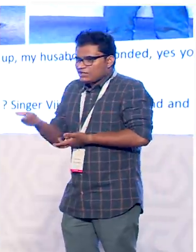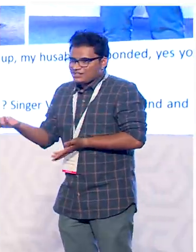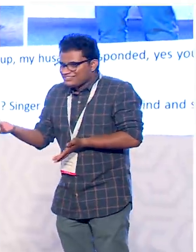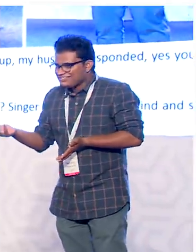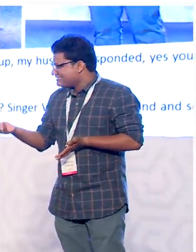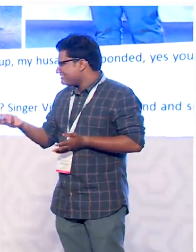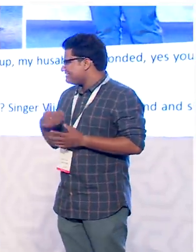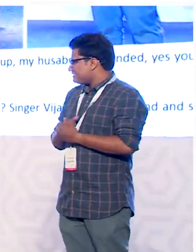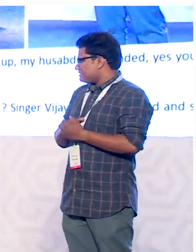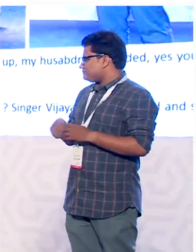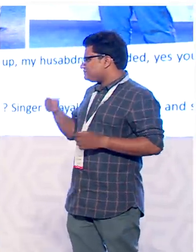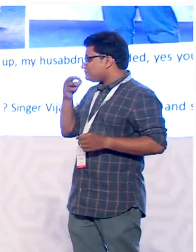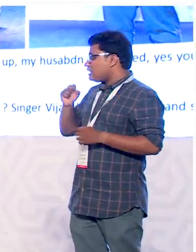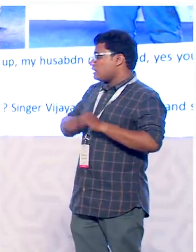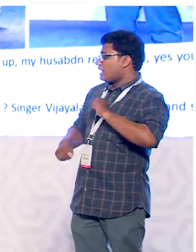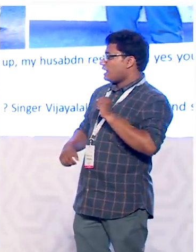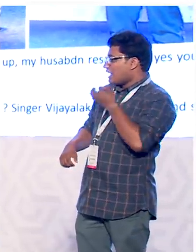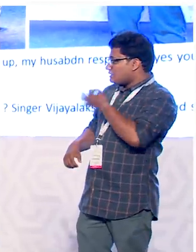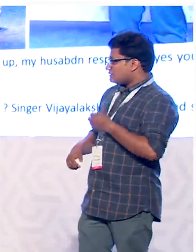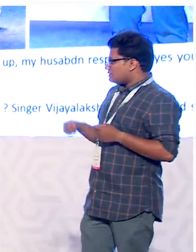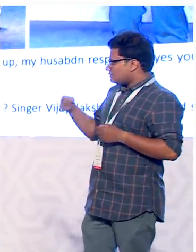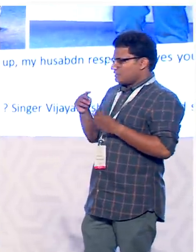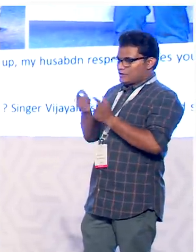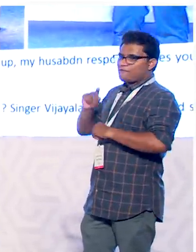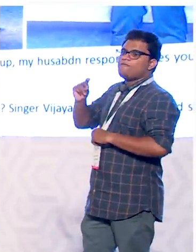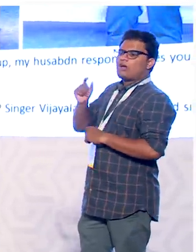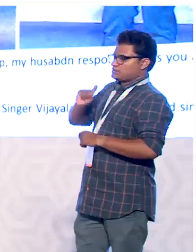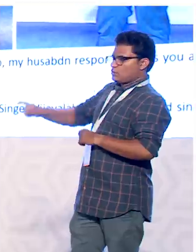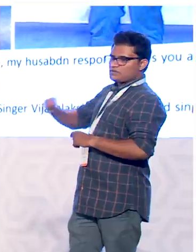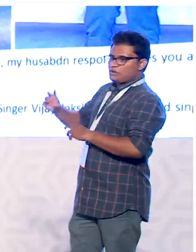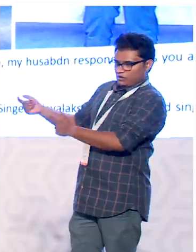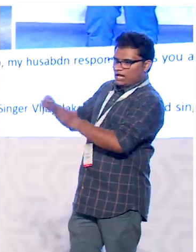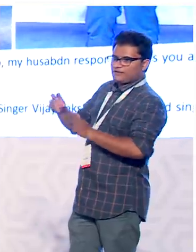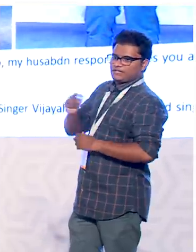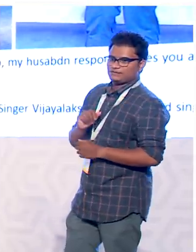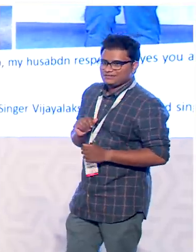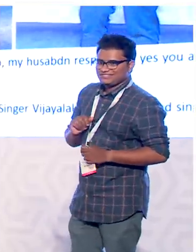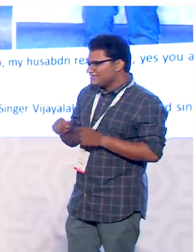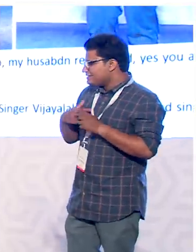film industry. So there's a rapid fire question. Okay, so